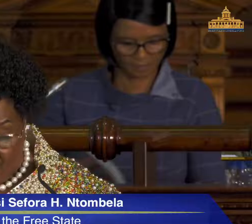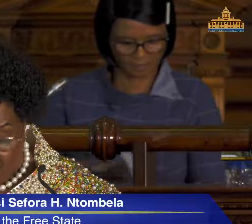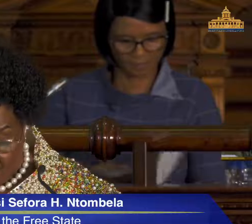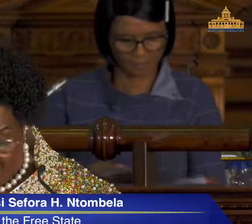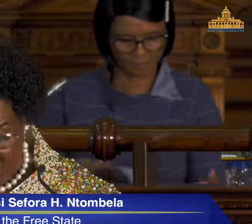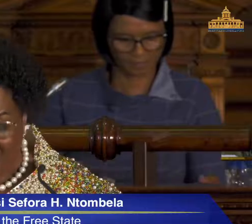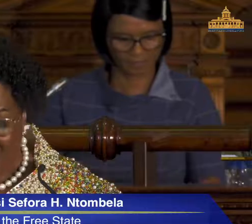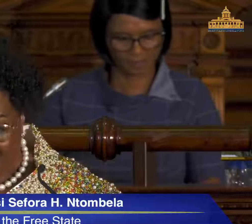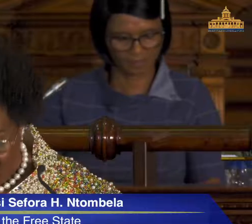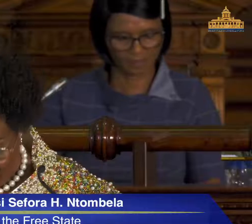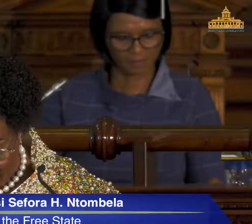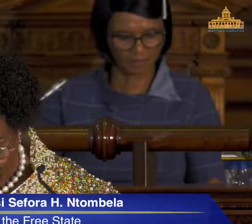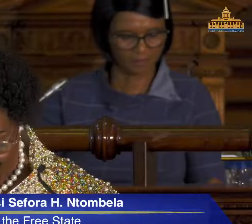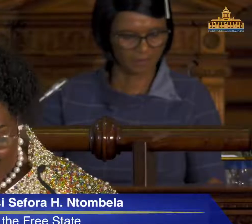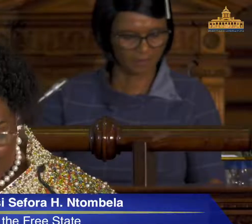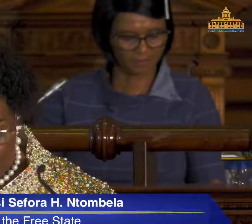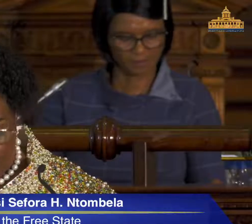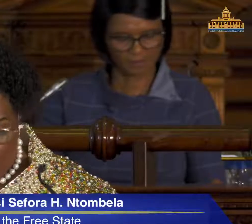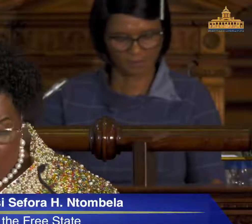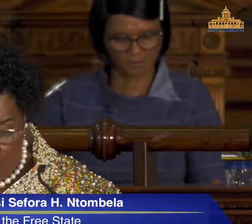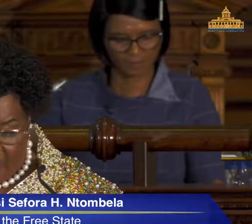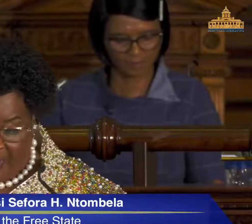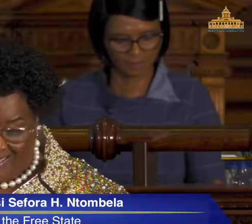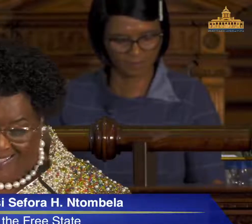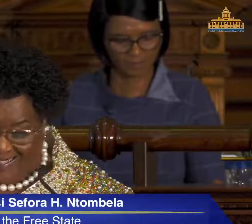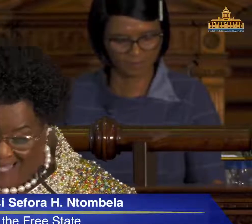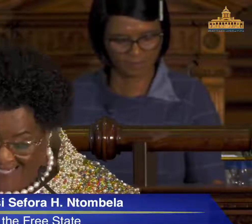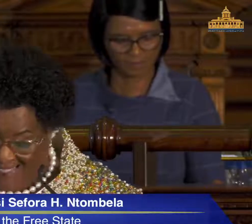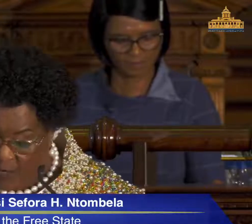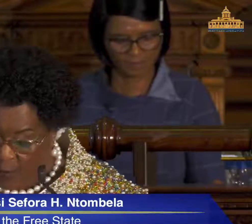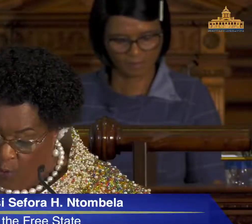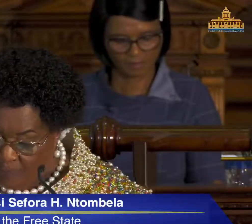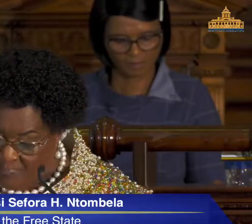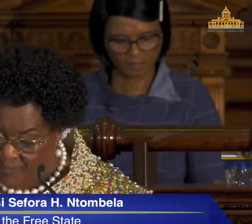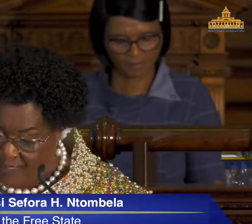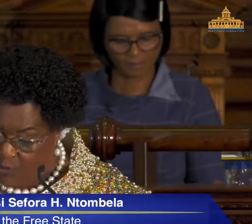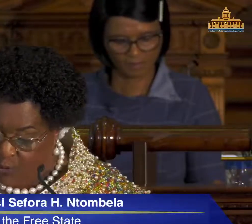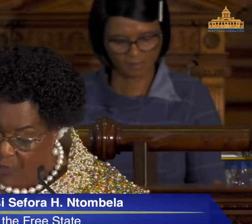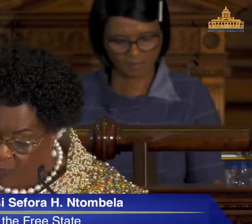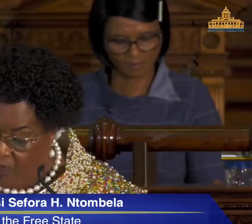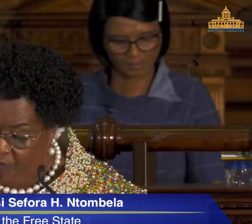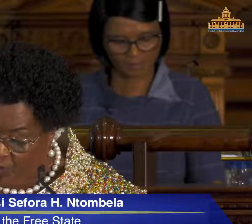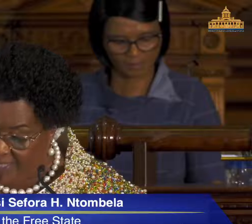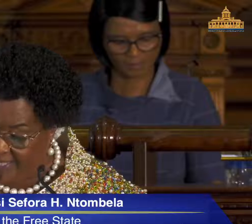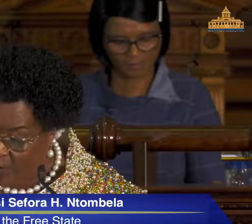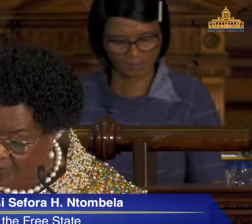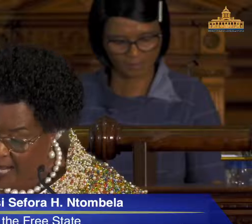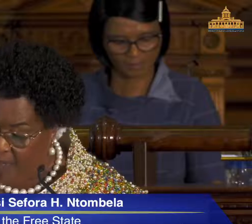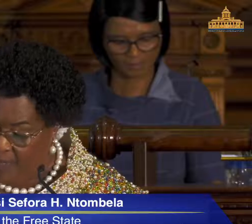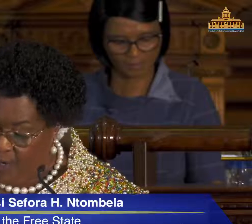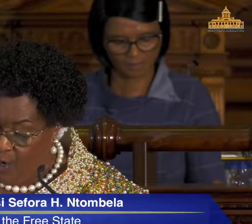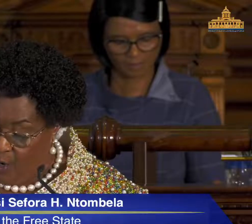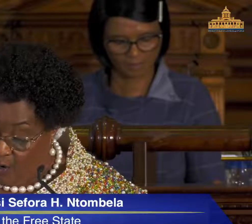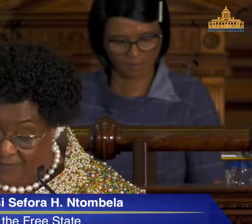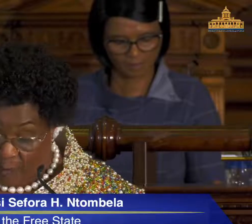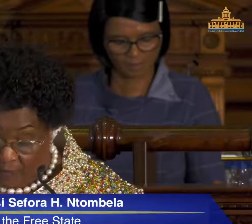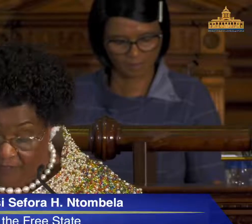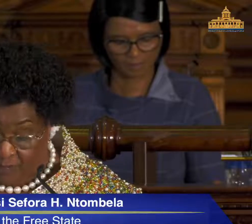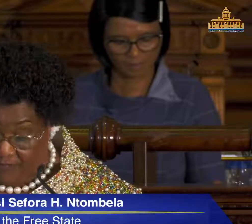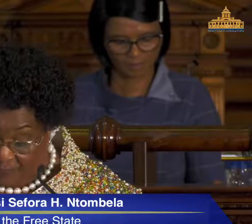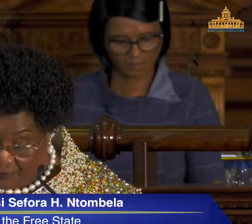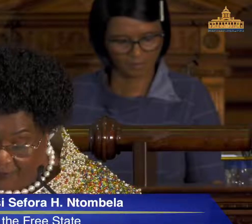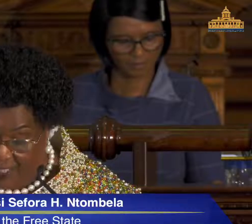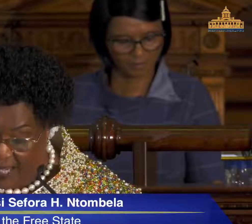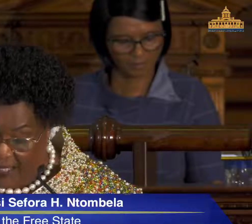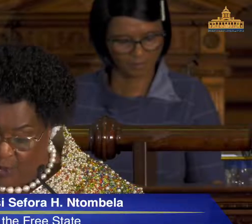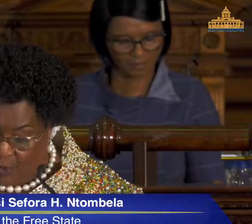law enforcement agencies. We reinstate our commitment to improve audit outcome of the